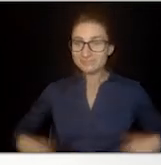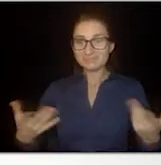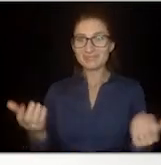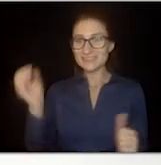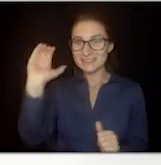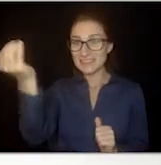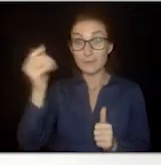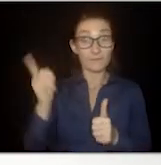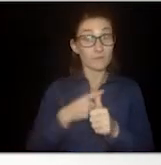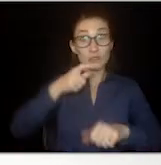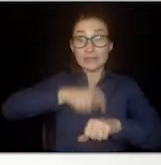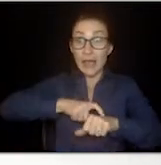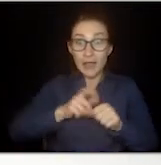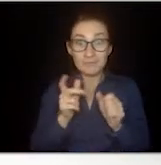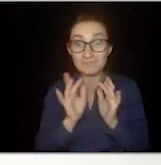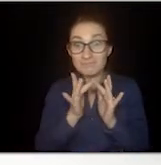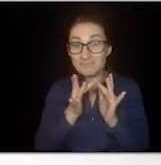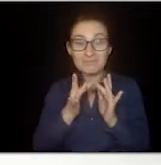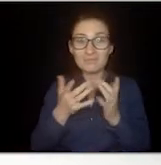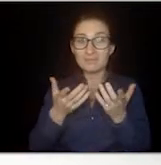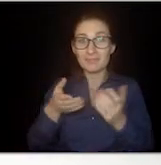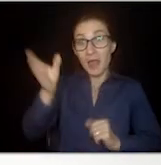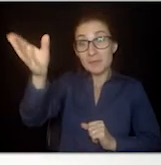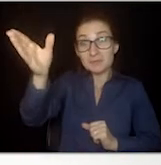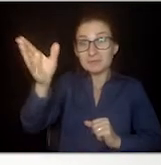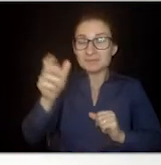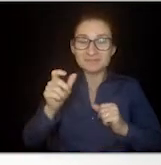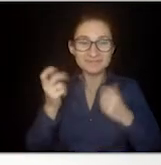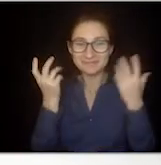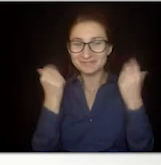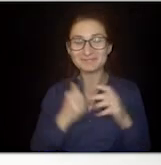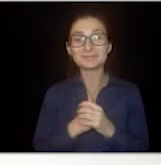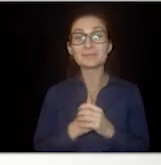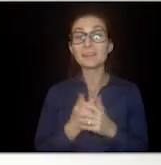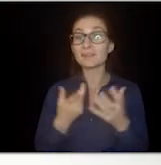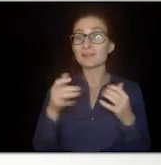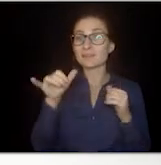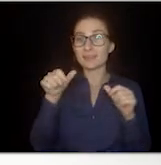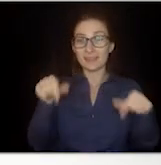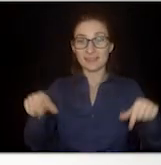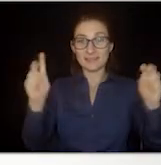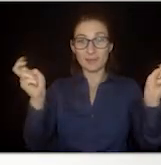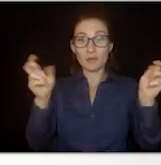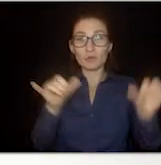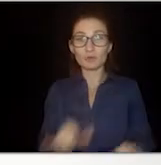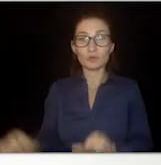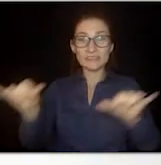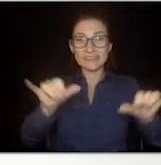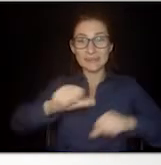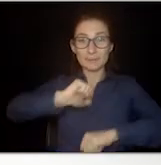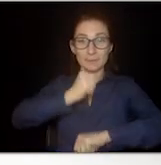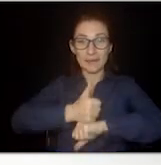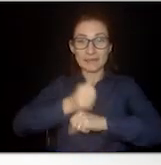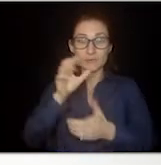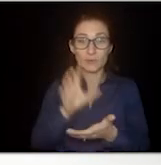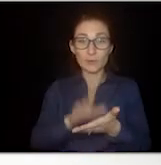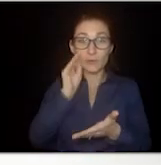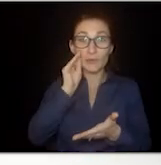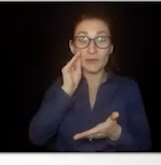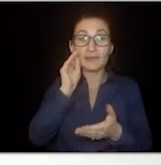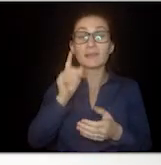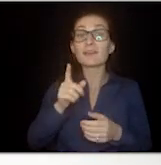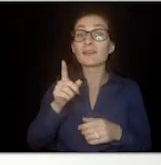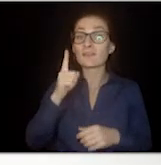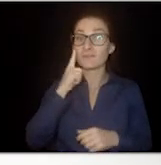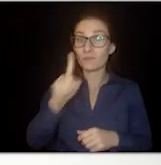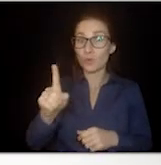button. You'd think this was the first time I've done this. That way, there we go. So this is routine-based learning